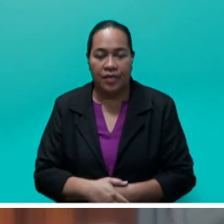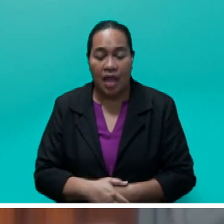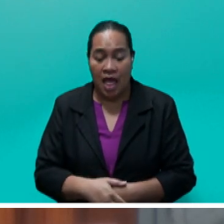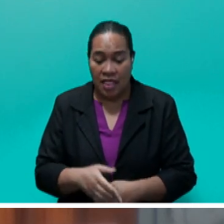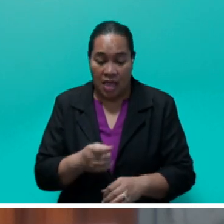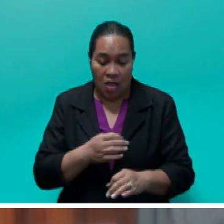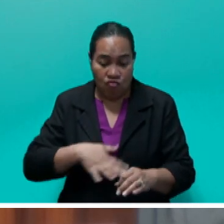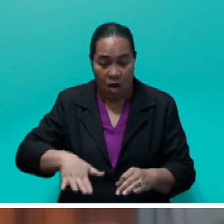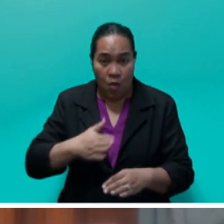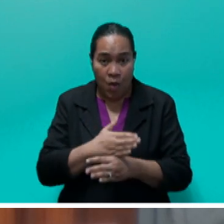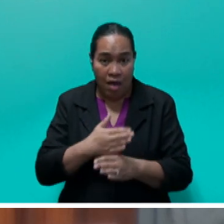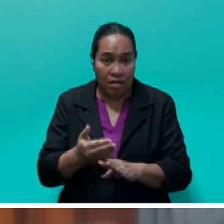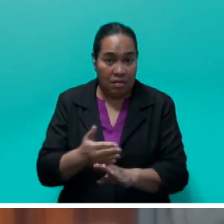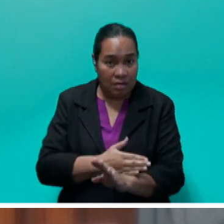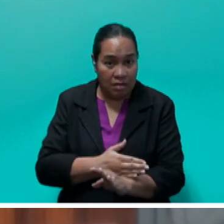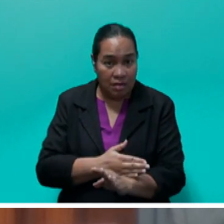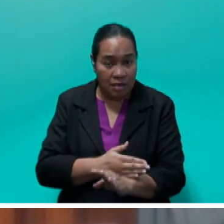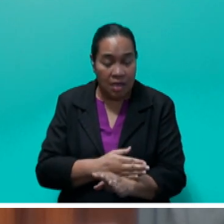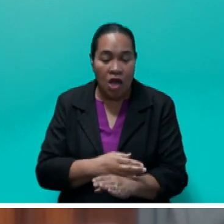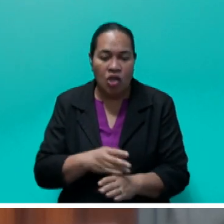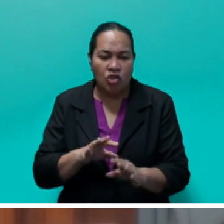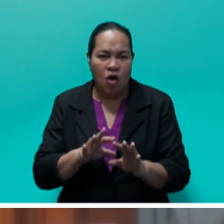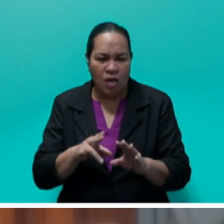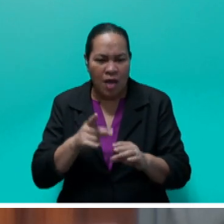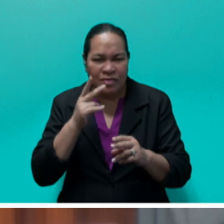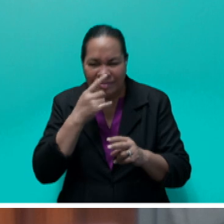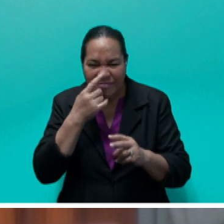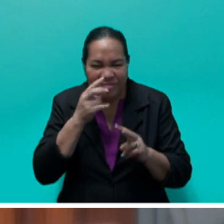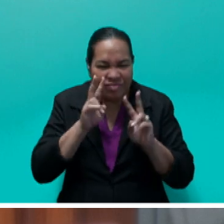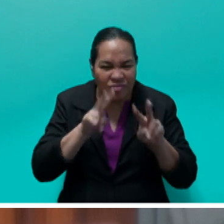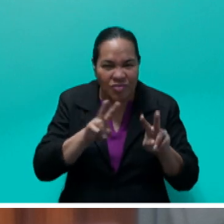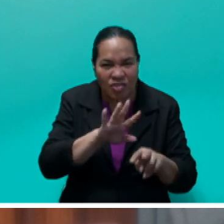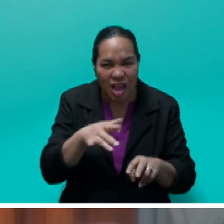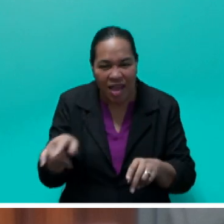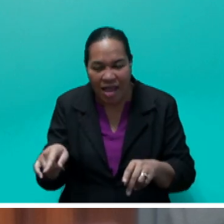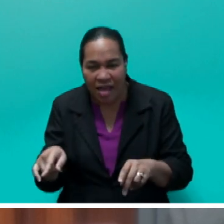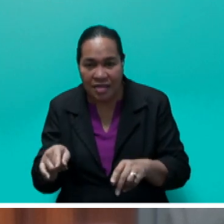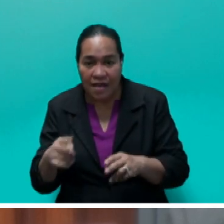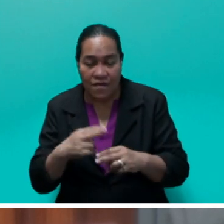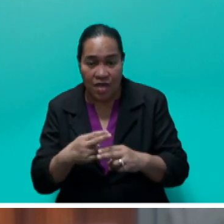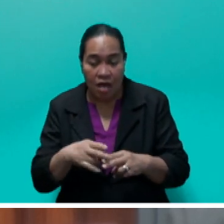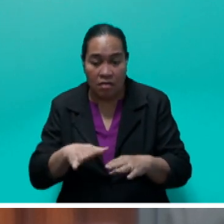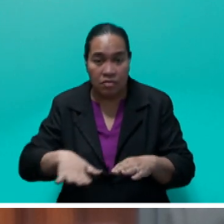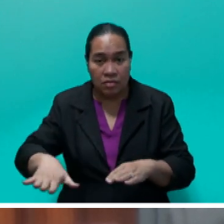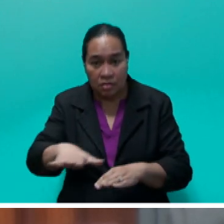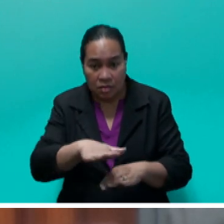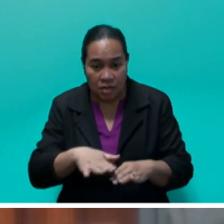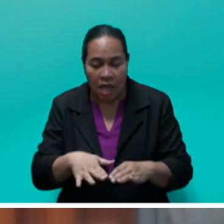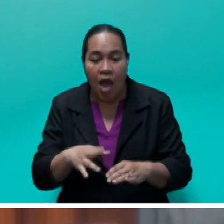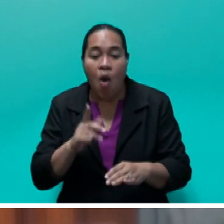groundwork costs include field verification for stock taking as a requirement for